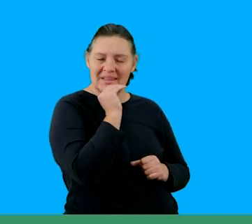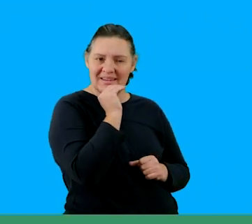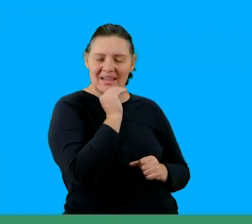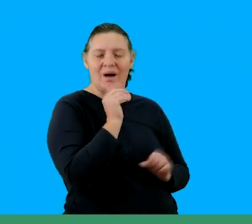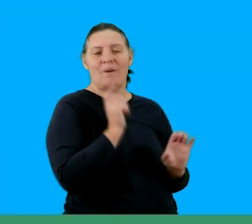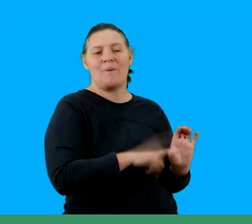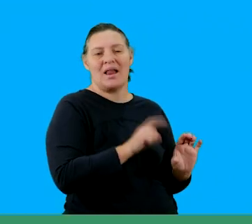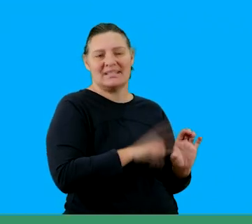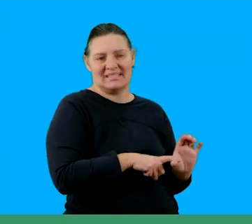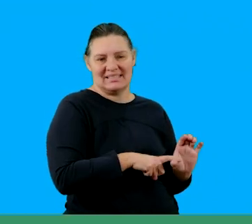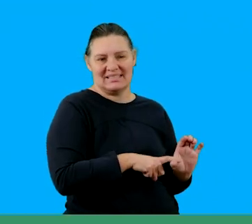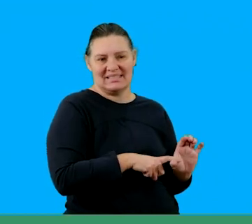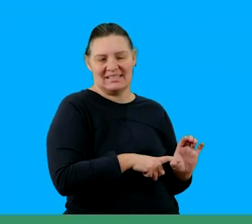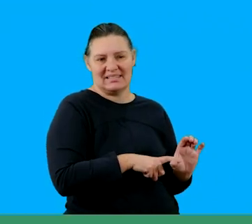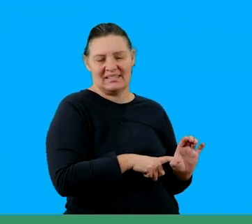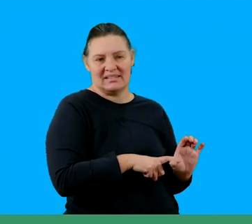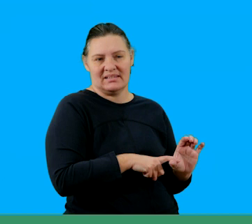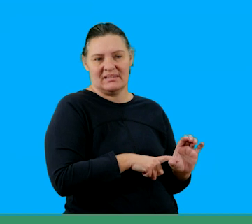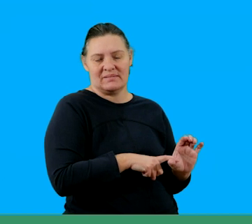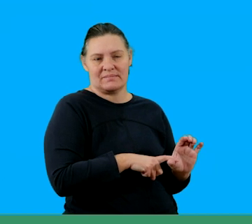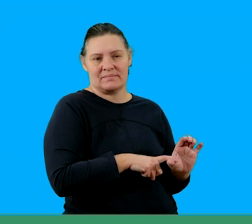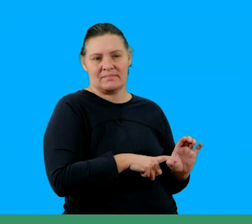be quality